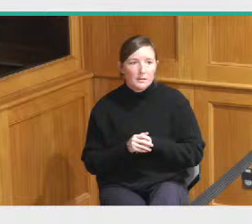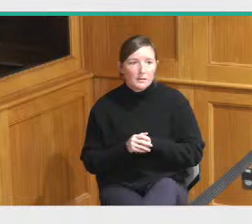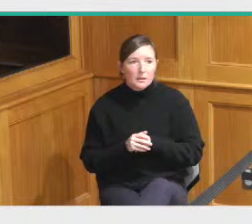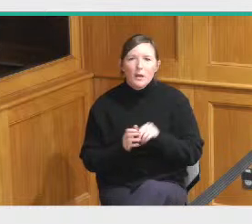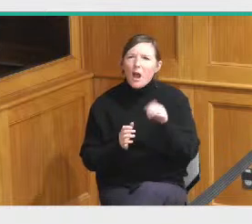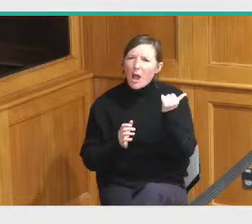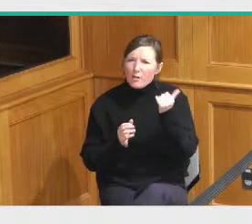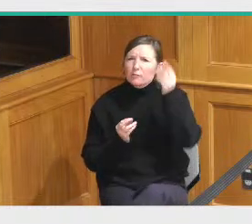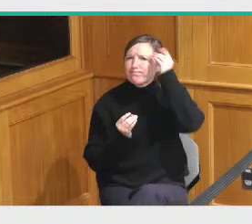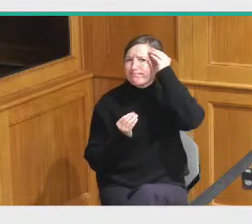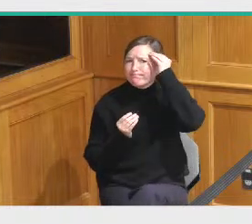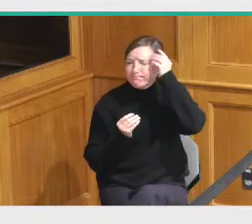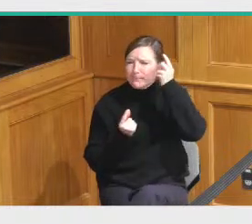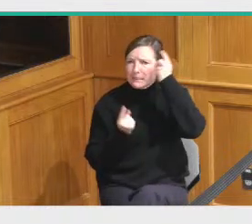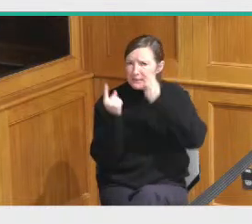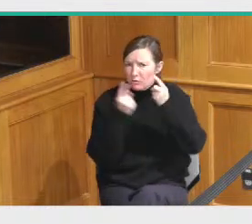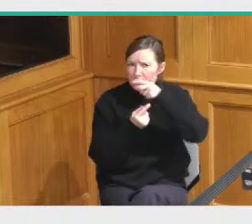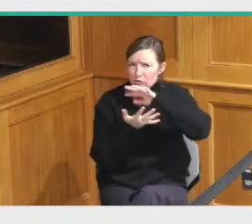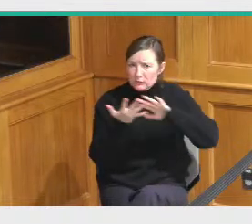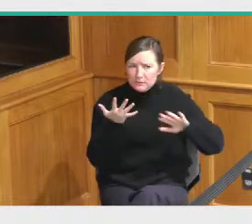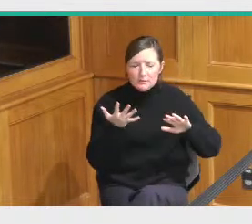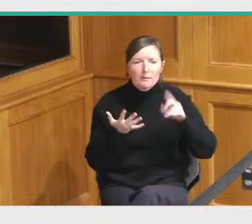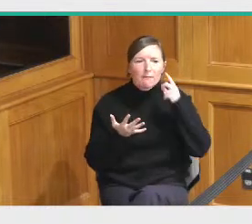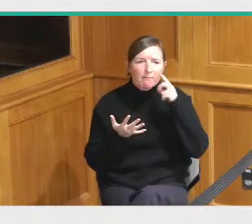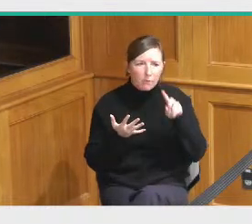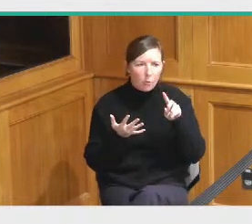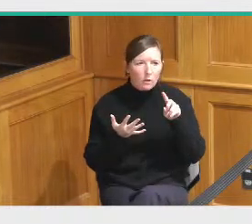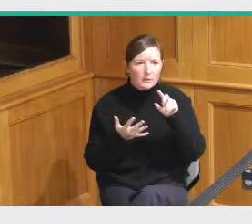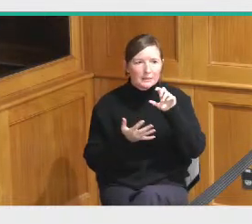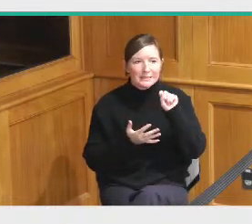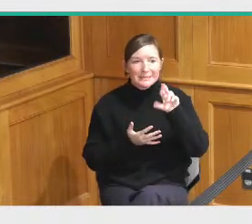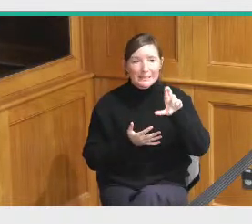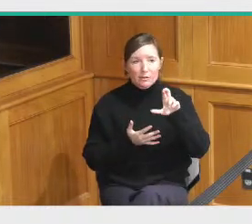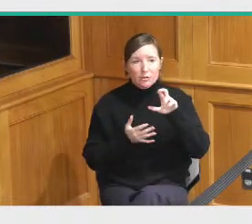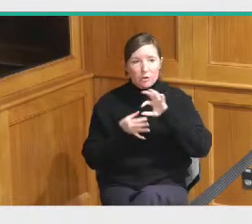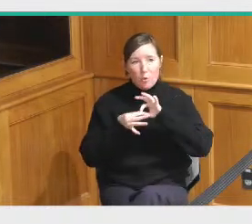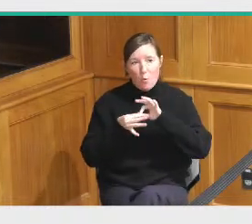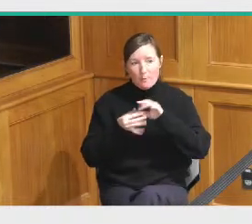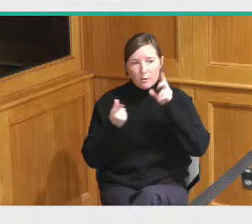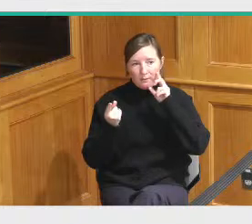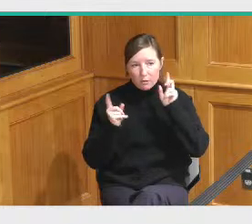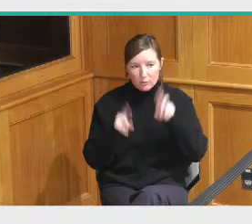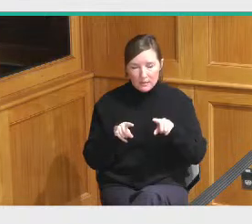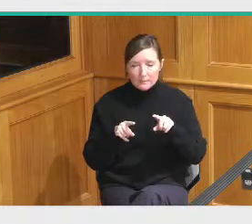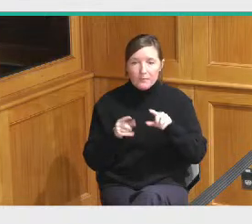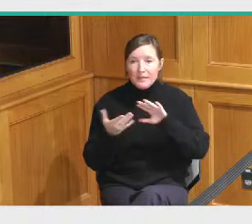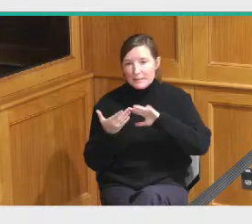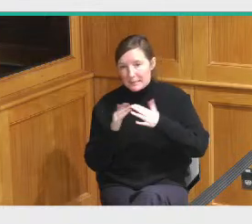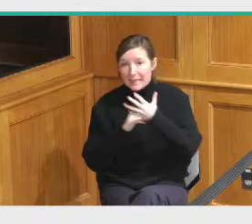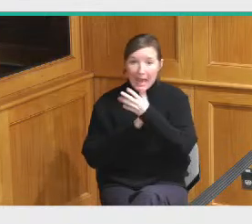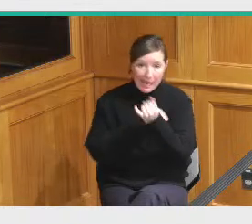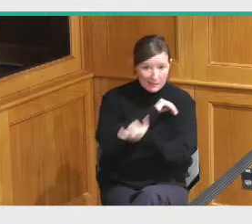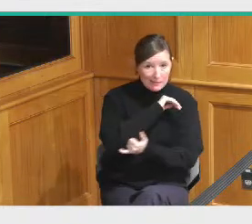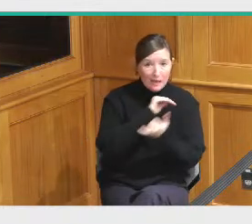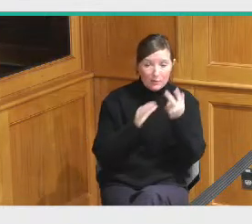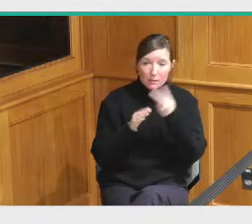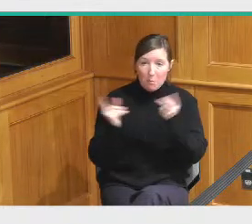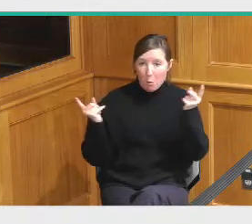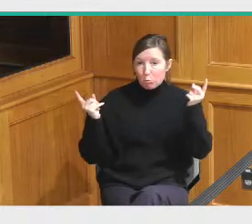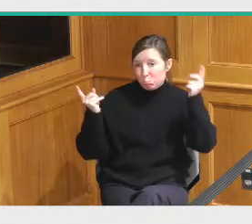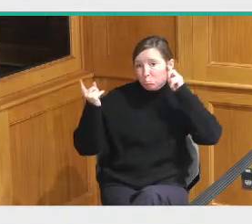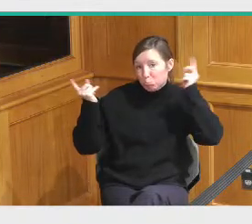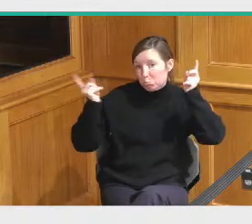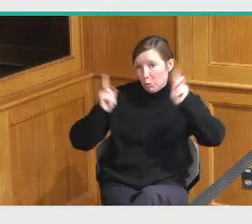Some other considerations in the senior cooperative agreement, the city and the county have both agreed